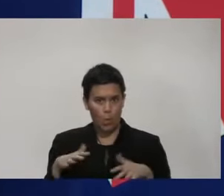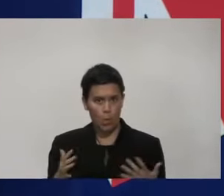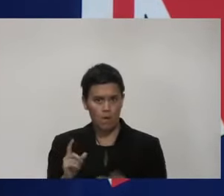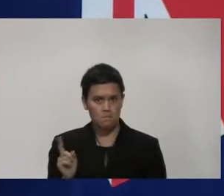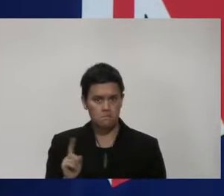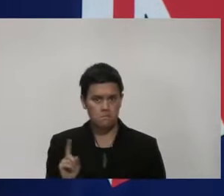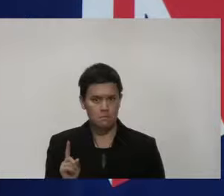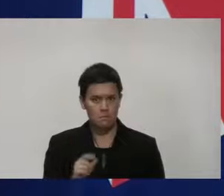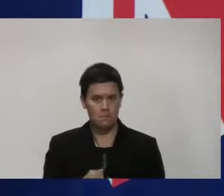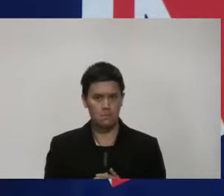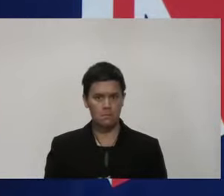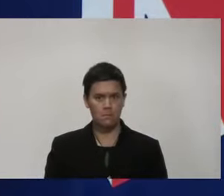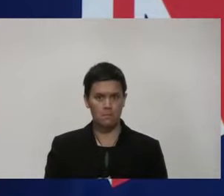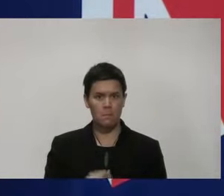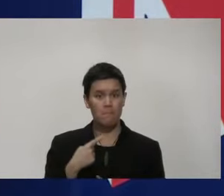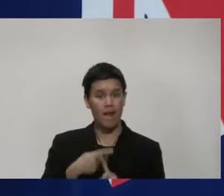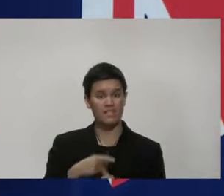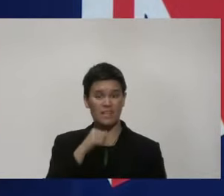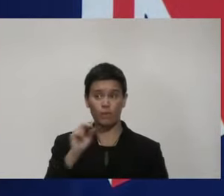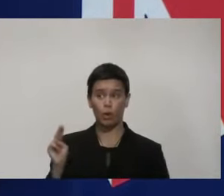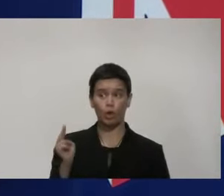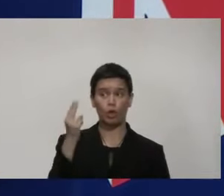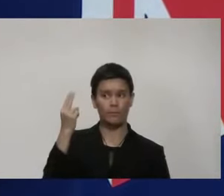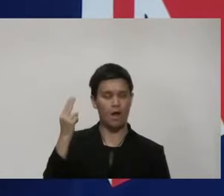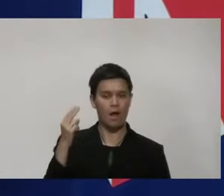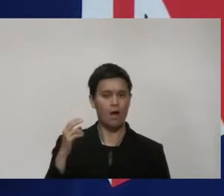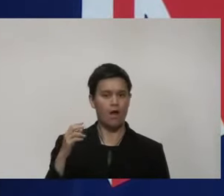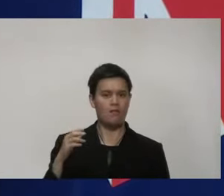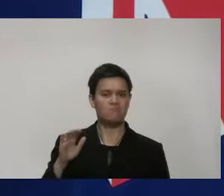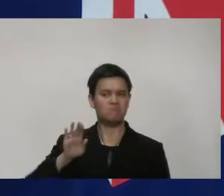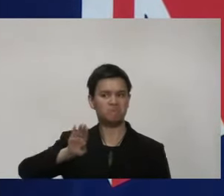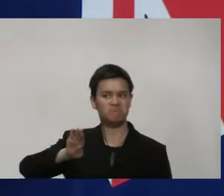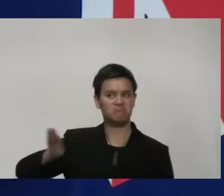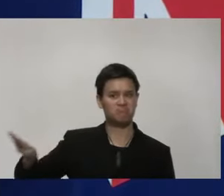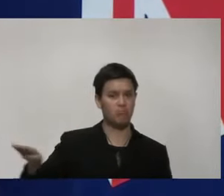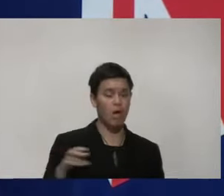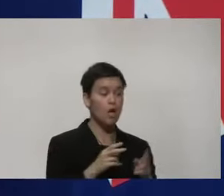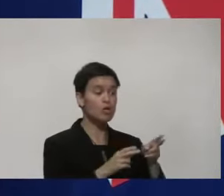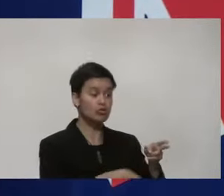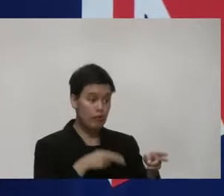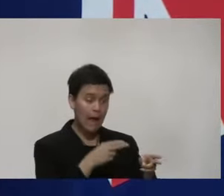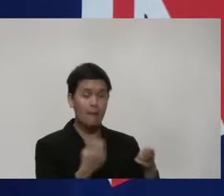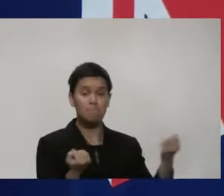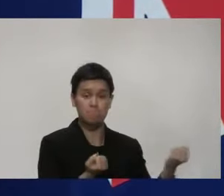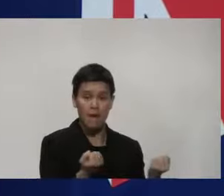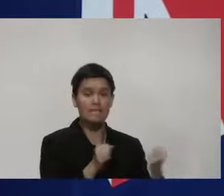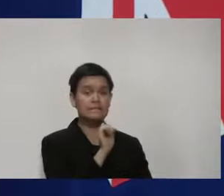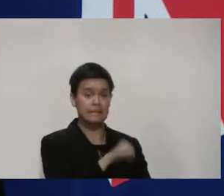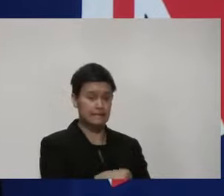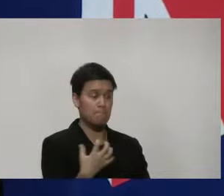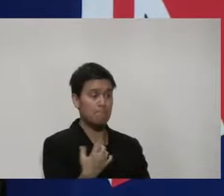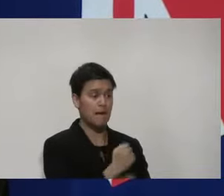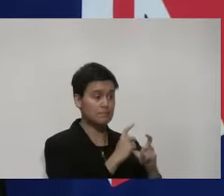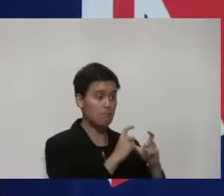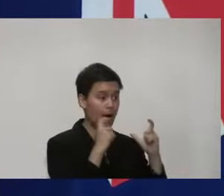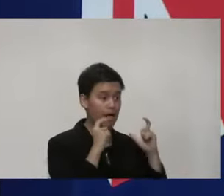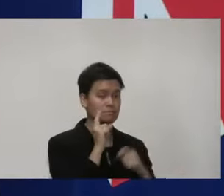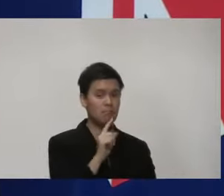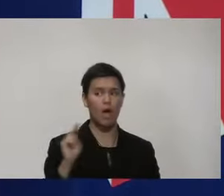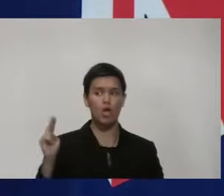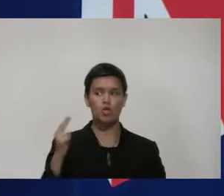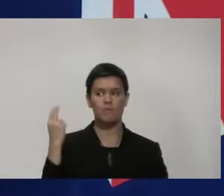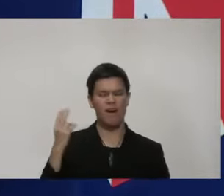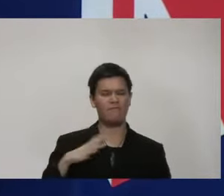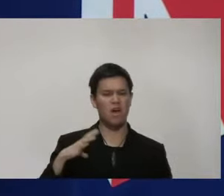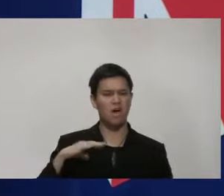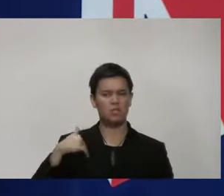more... If you had to cut off Uber and not do Uber, would that be that bad, given it's not the same, 18 people in a small space? Yeah, so we've signalled